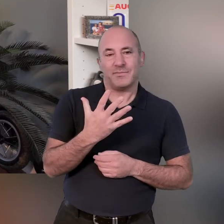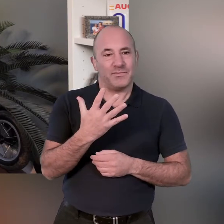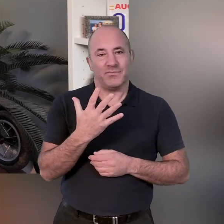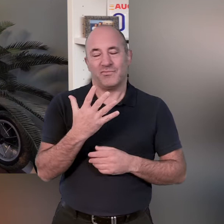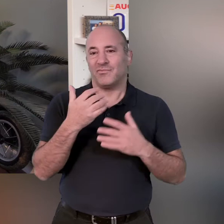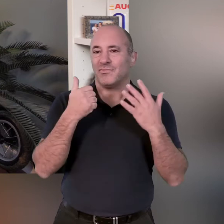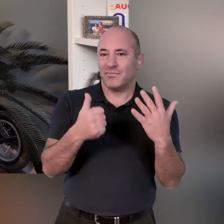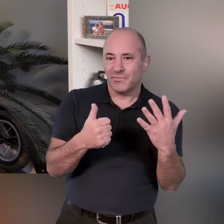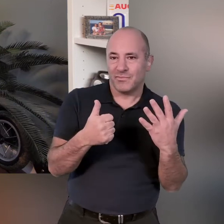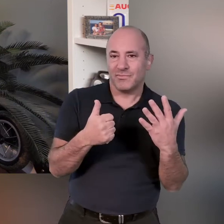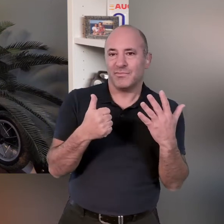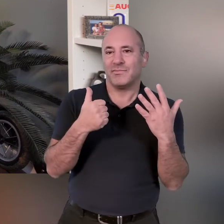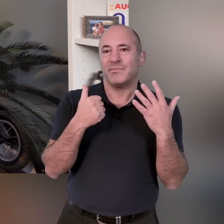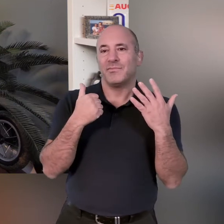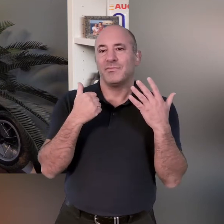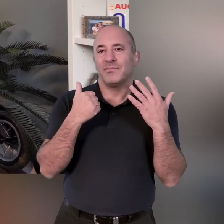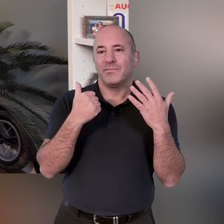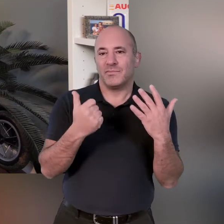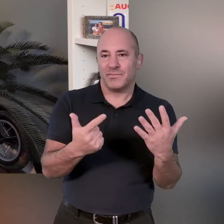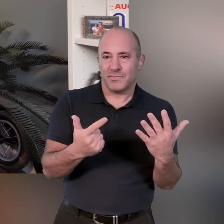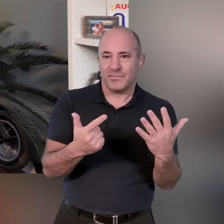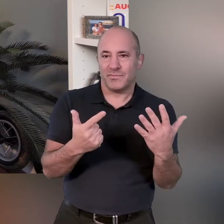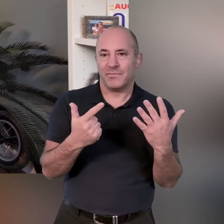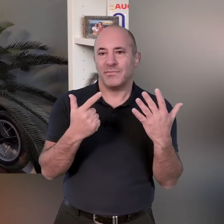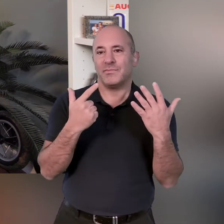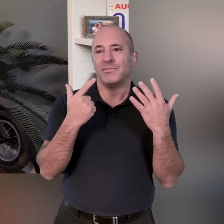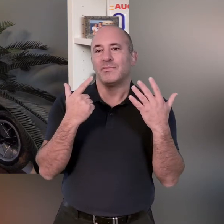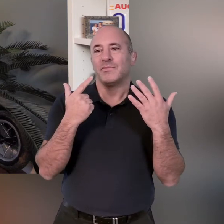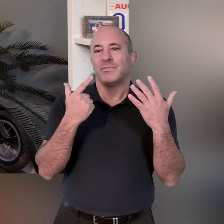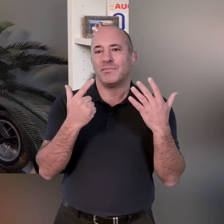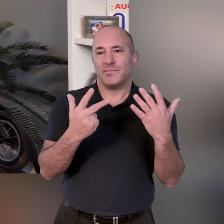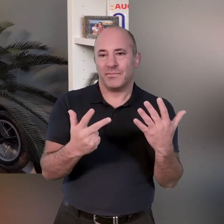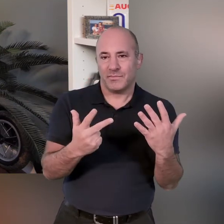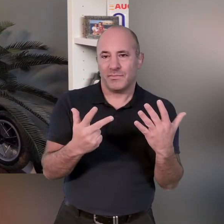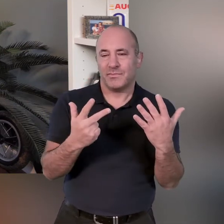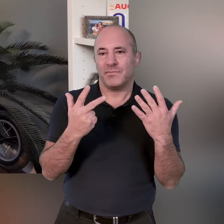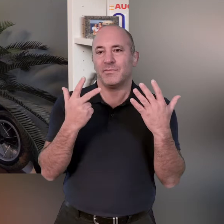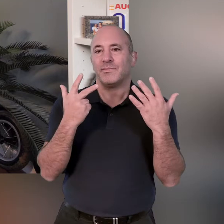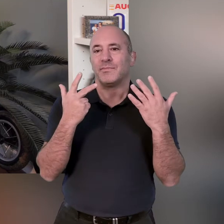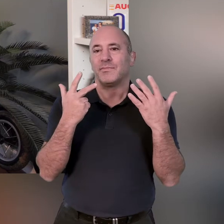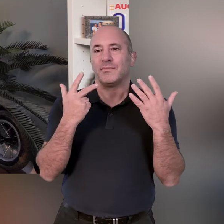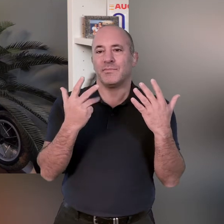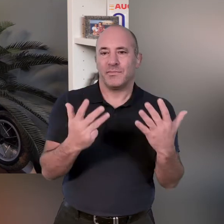5, 6, 7, 8,